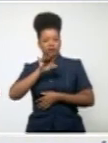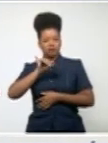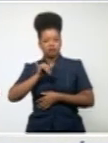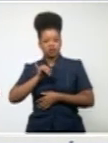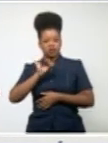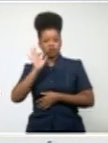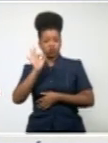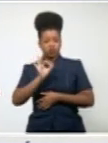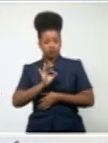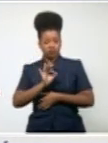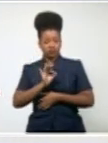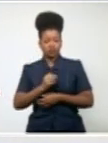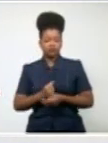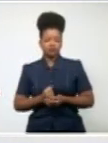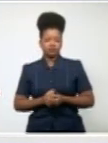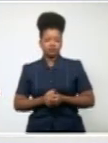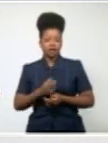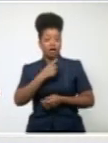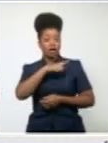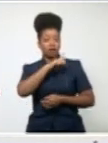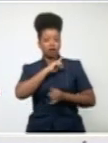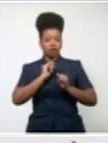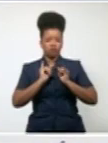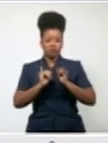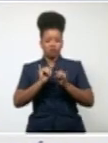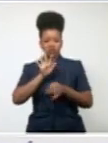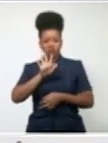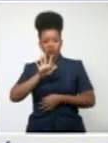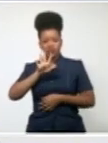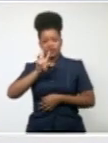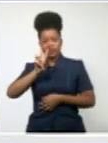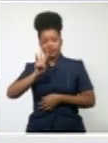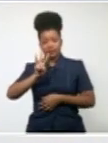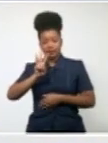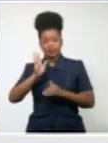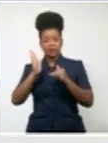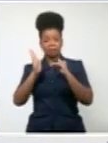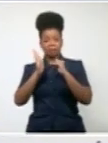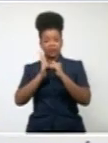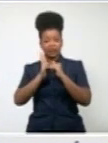46.29% of the cases of the world, after notifying yesterday